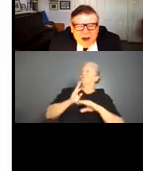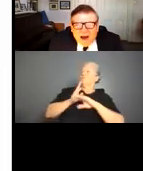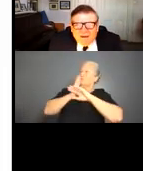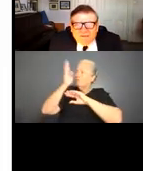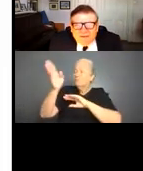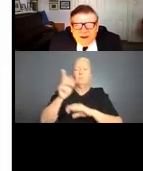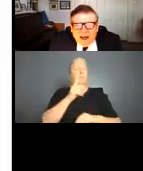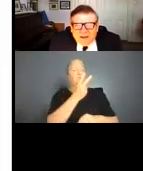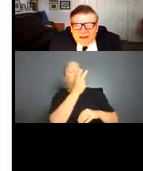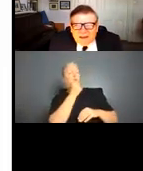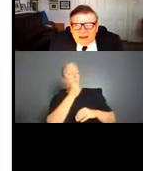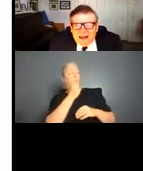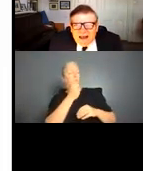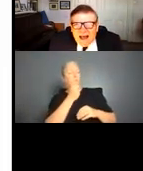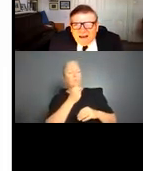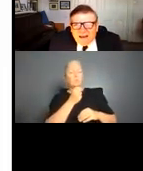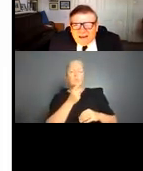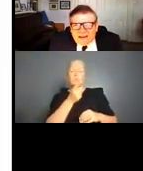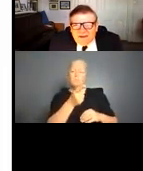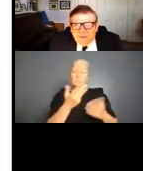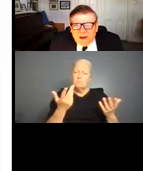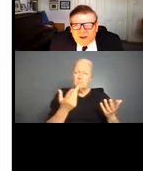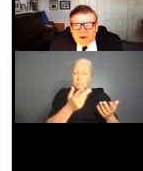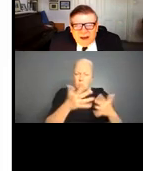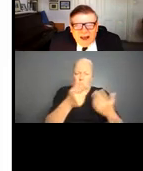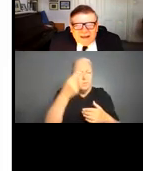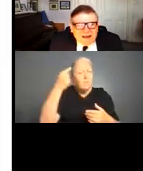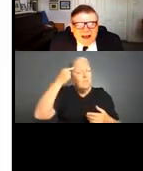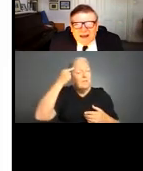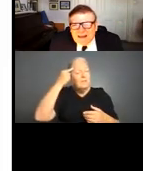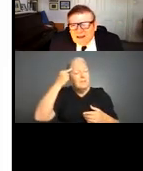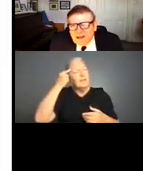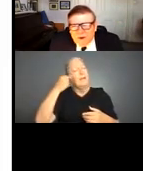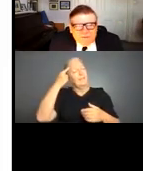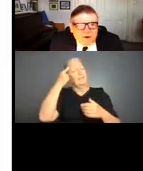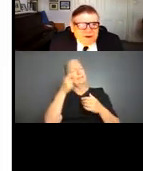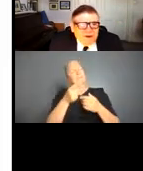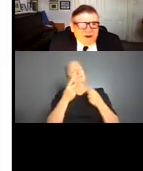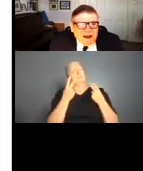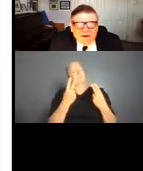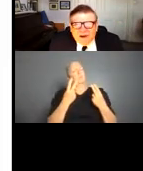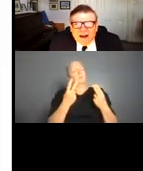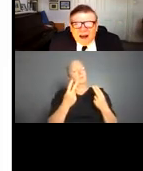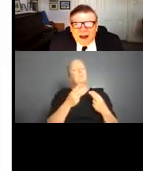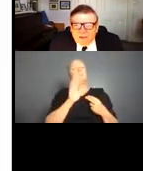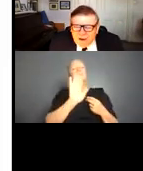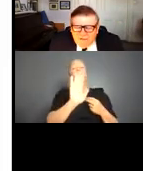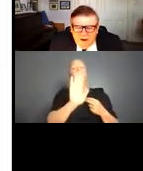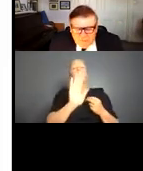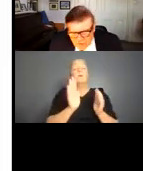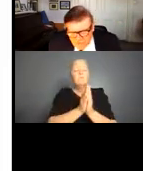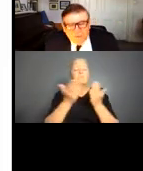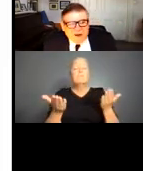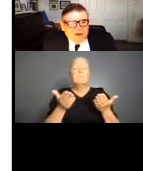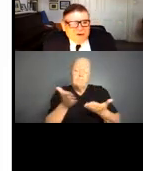you feel like this? And I think that's really worth looking at, and it's in the course book, so you can have a look at it. And I'm